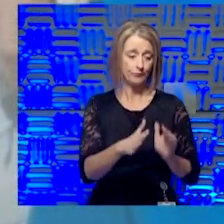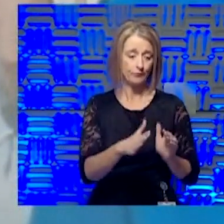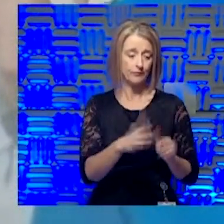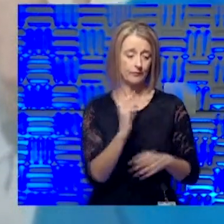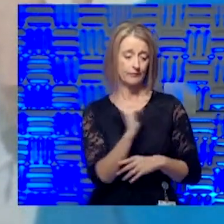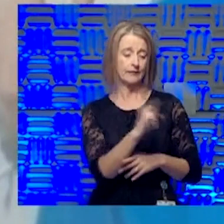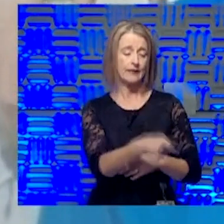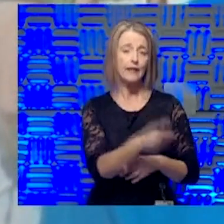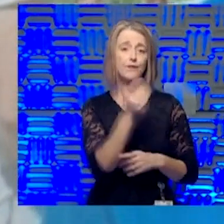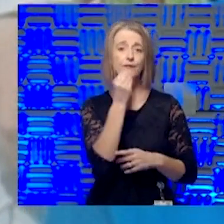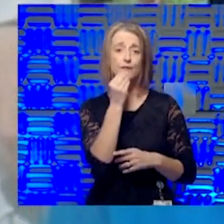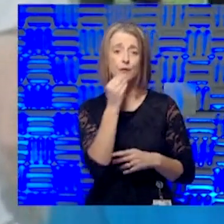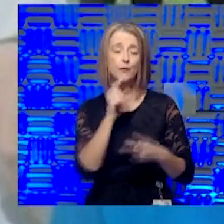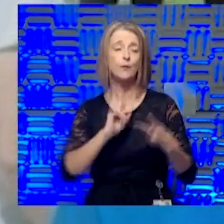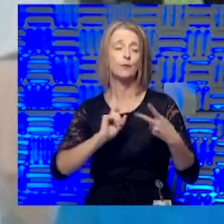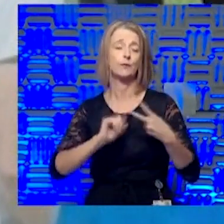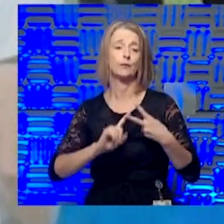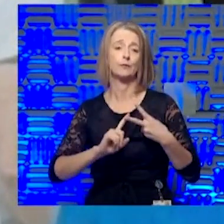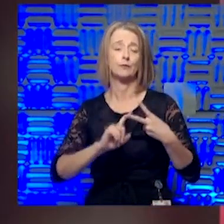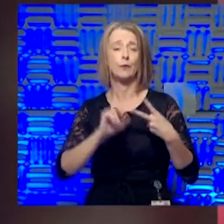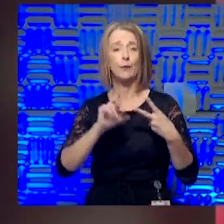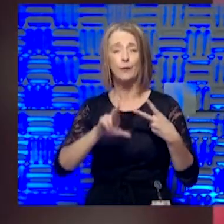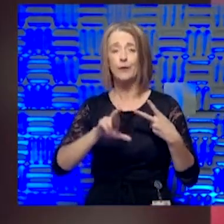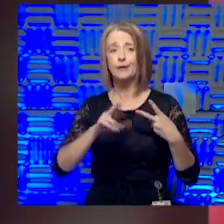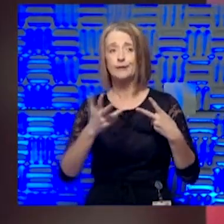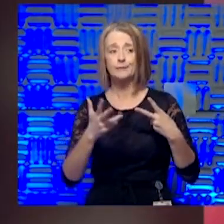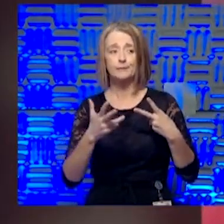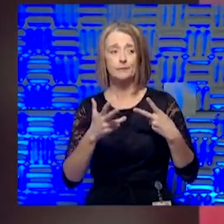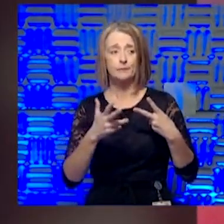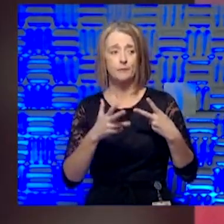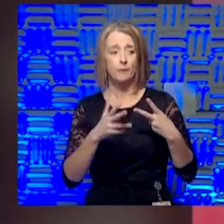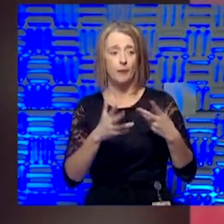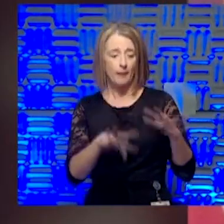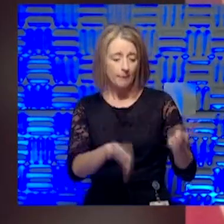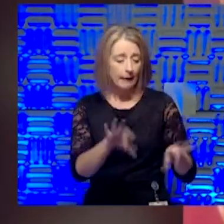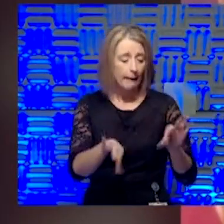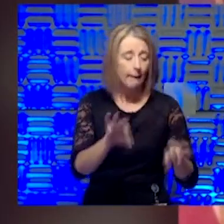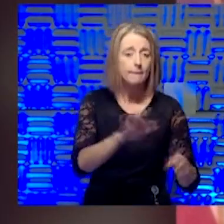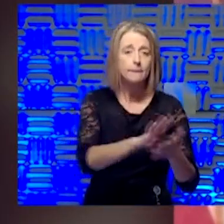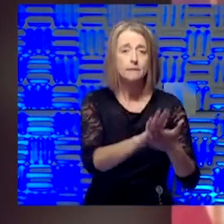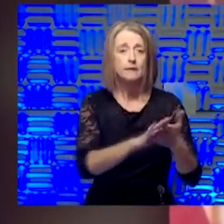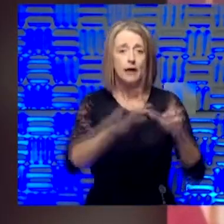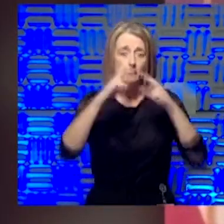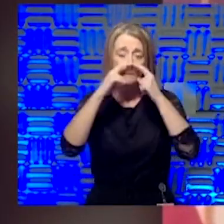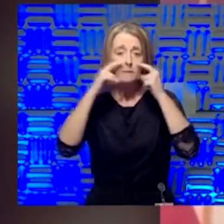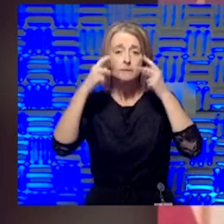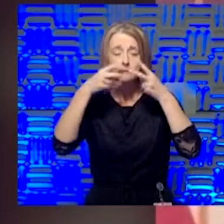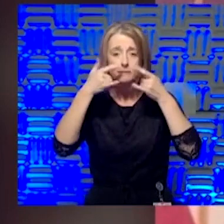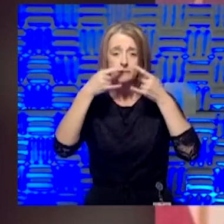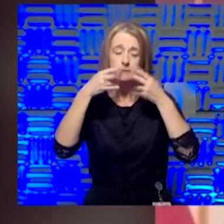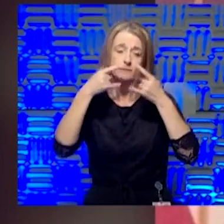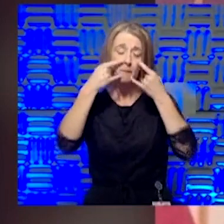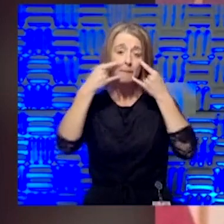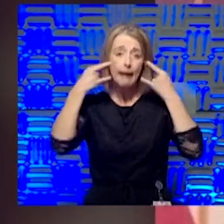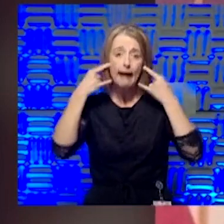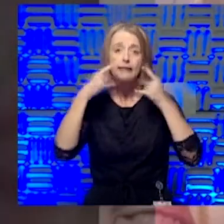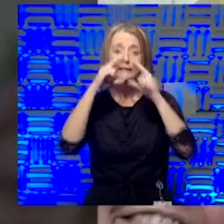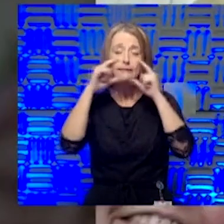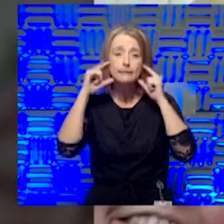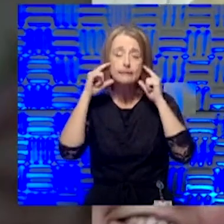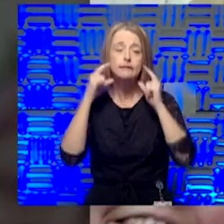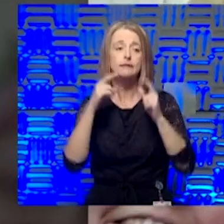give him food, or, to pick stuff up, and I would mask up and I would glove up, and then I